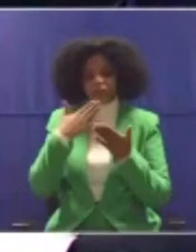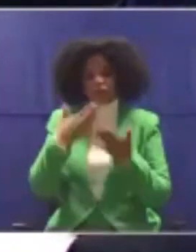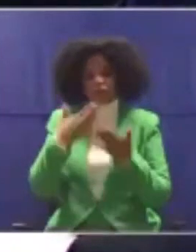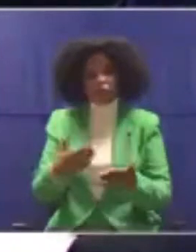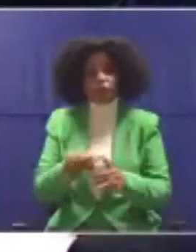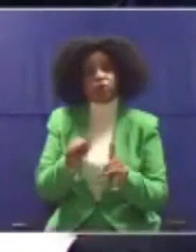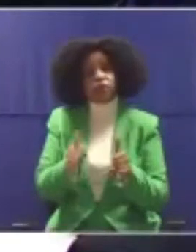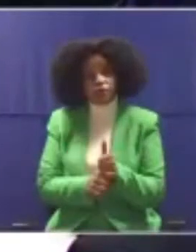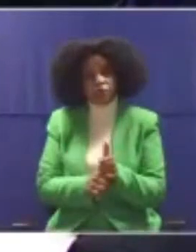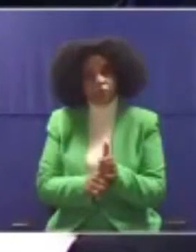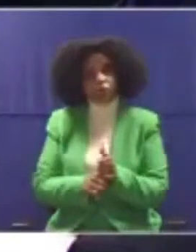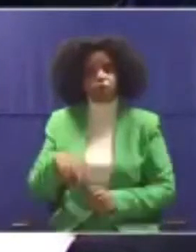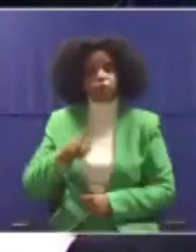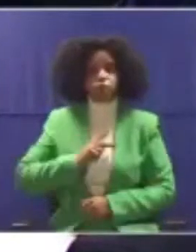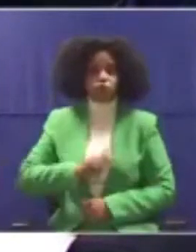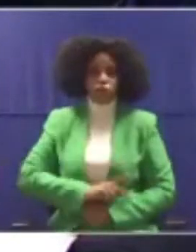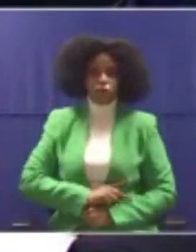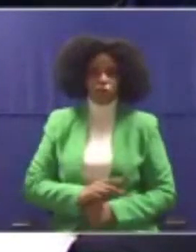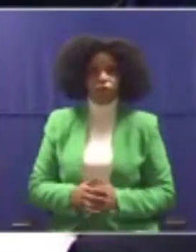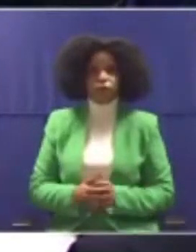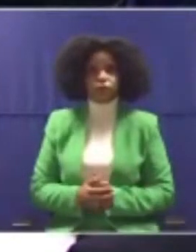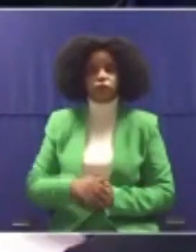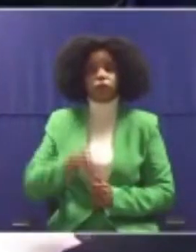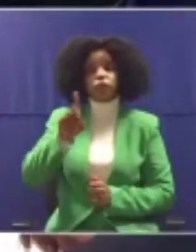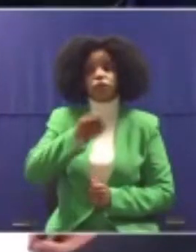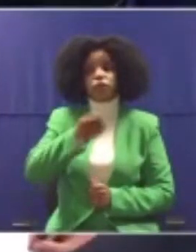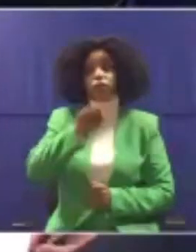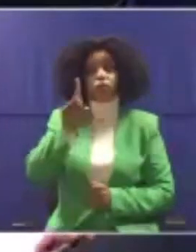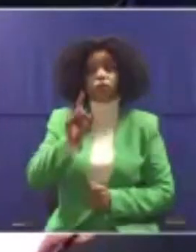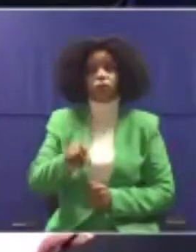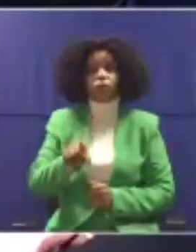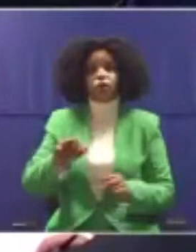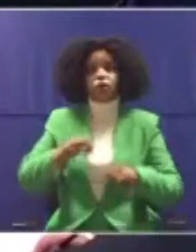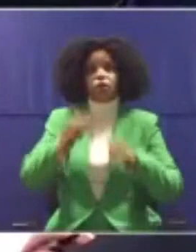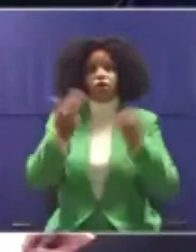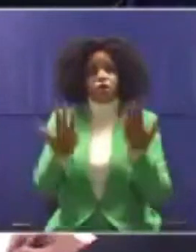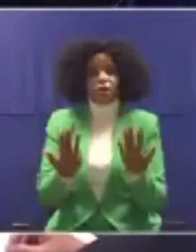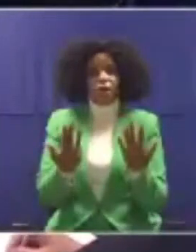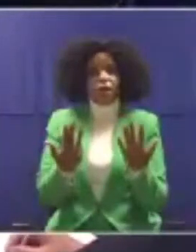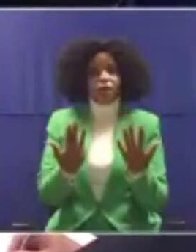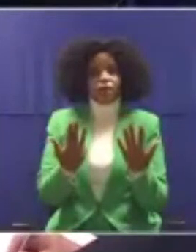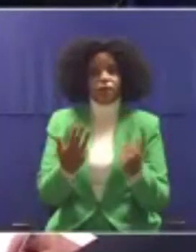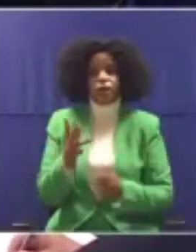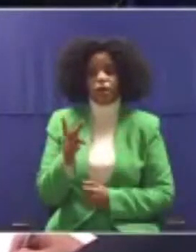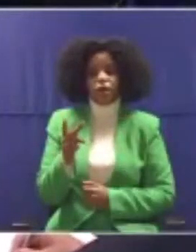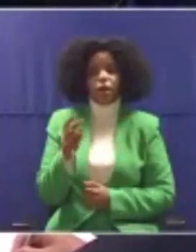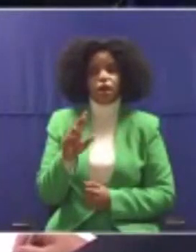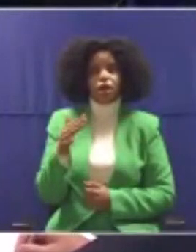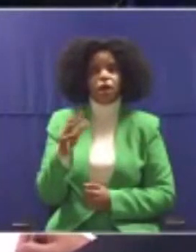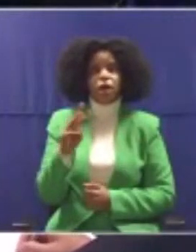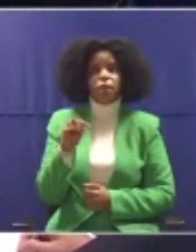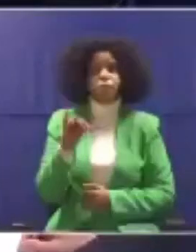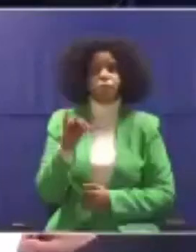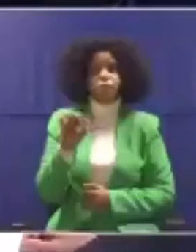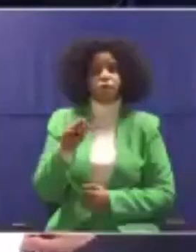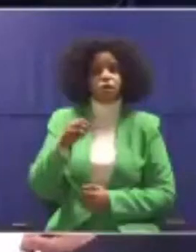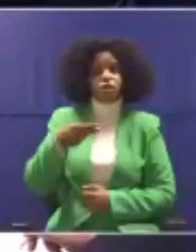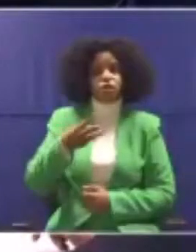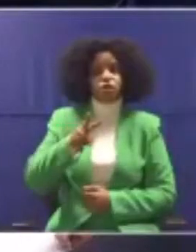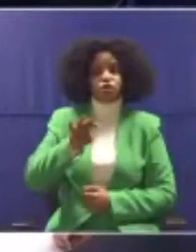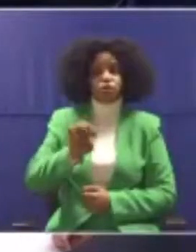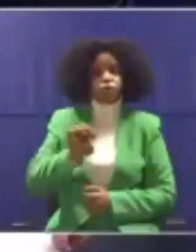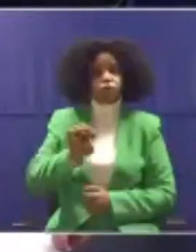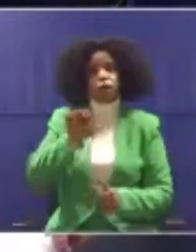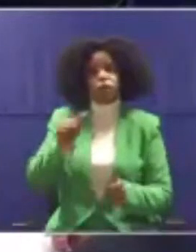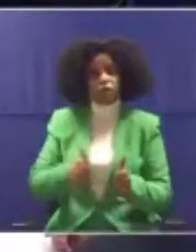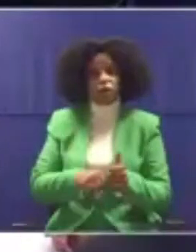Question number 9 has been asked by the Honorable KRJ Mishwe to the Deputy